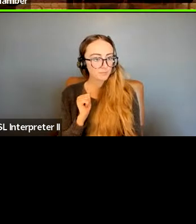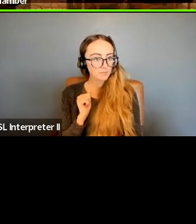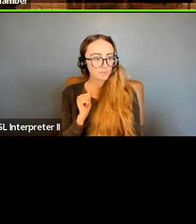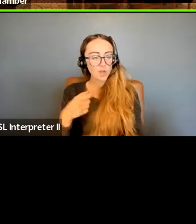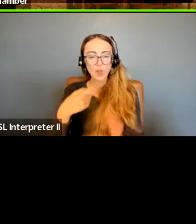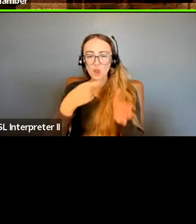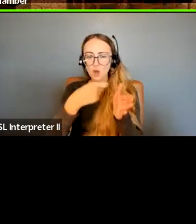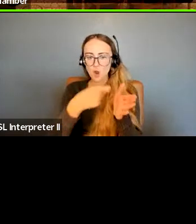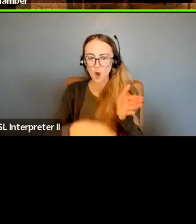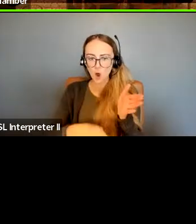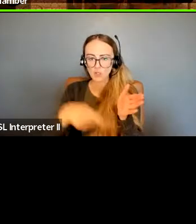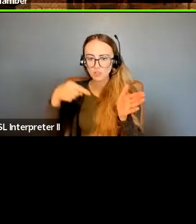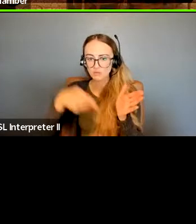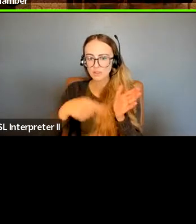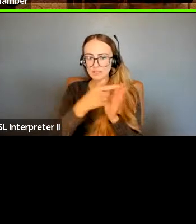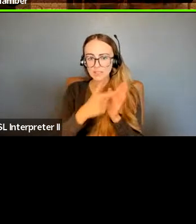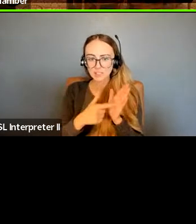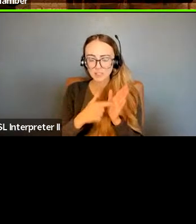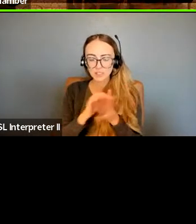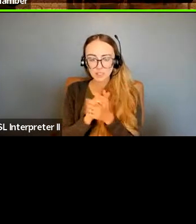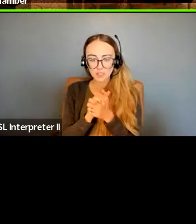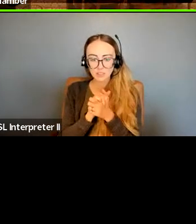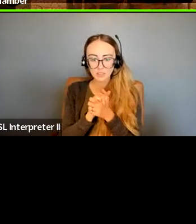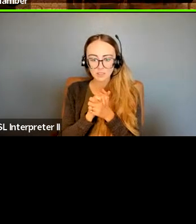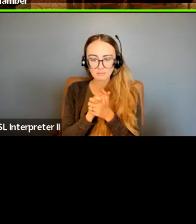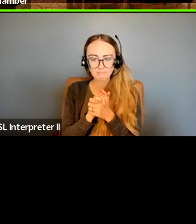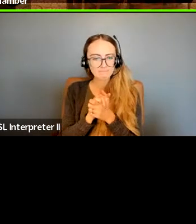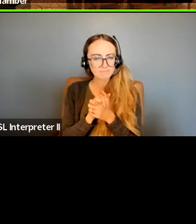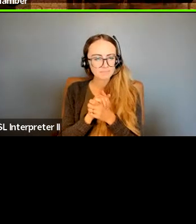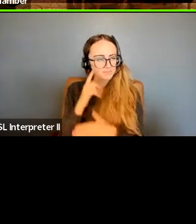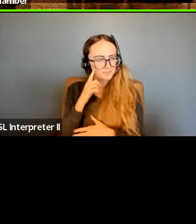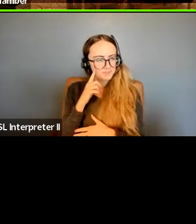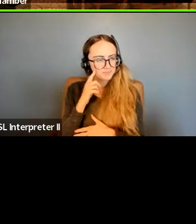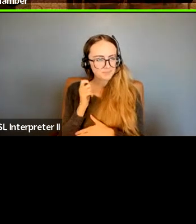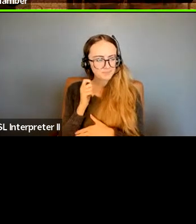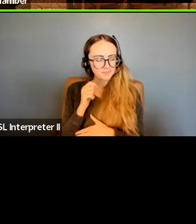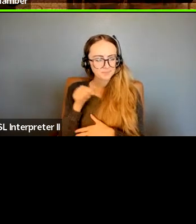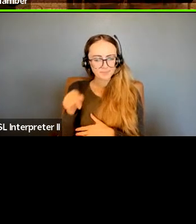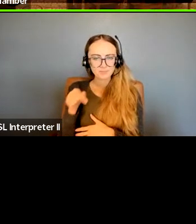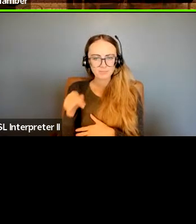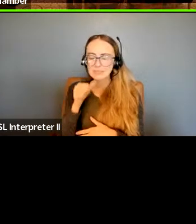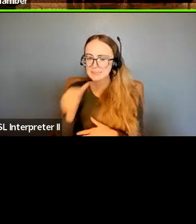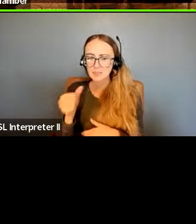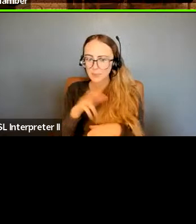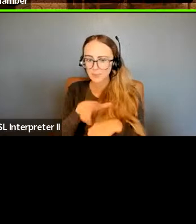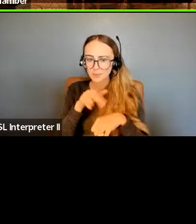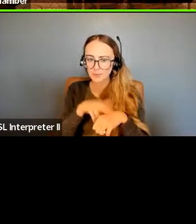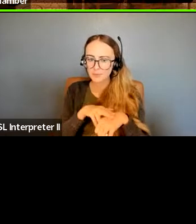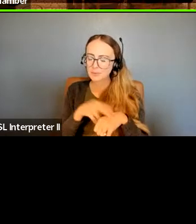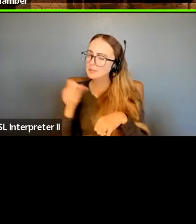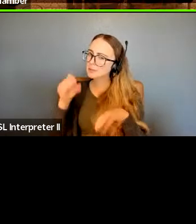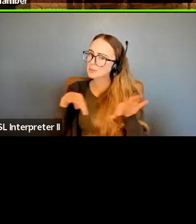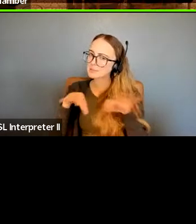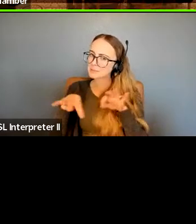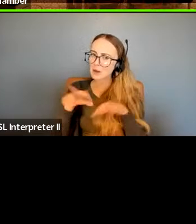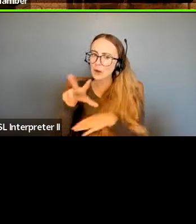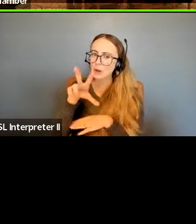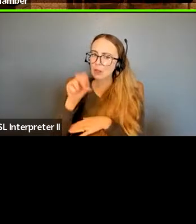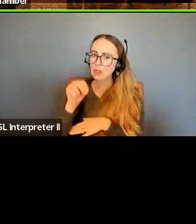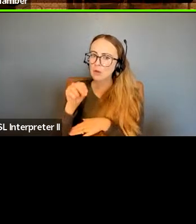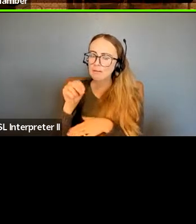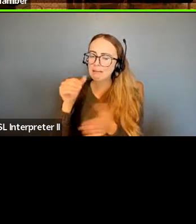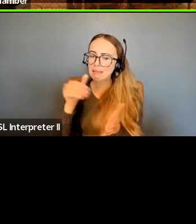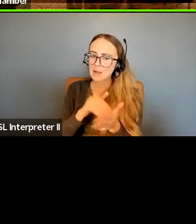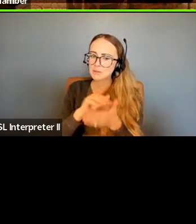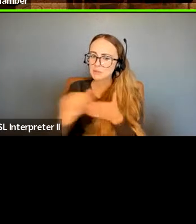cost for this legislation, it seemed distinct to me because it's sort of outside of the norm. Can you explain what the $30,000 is